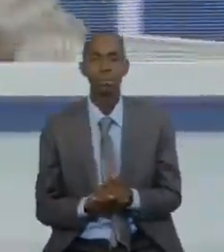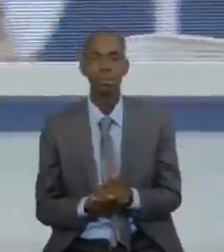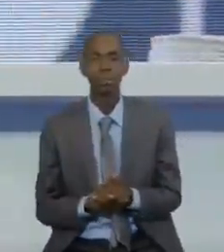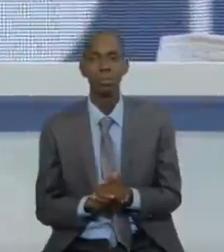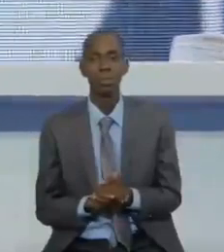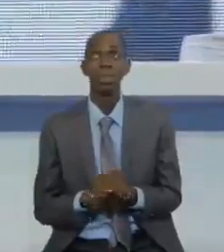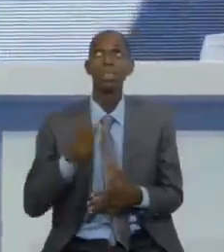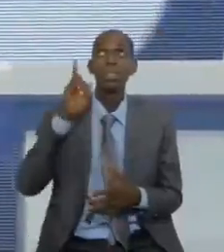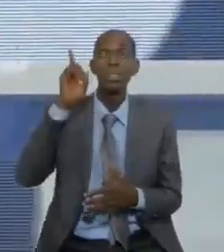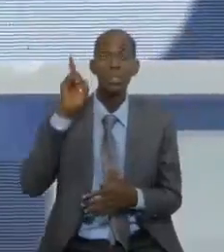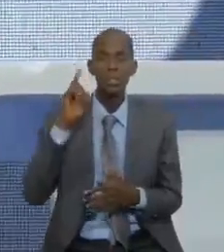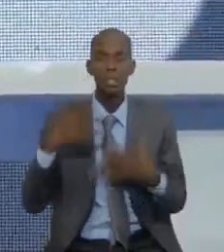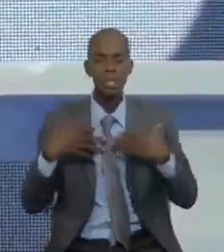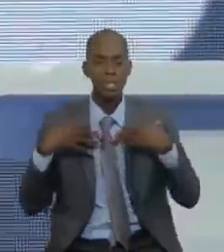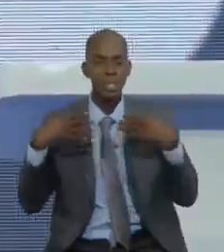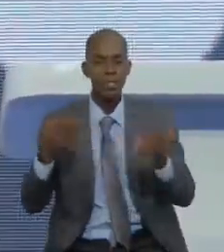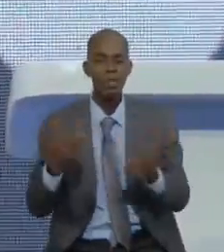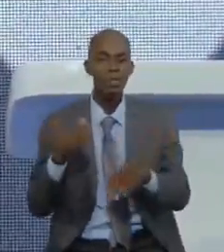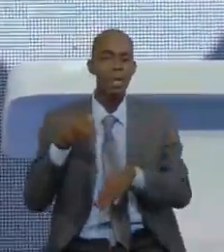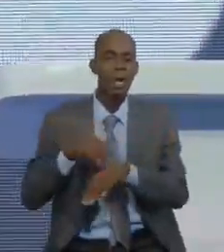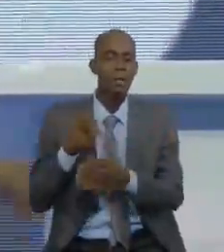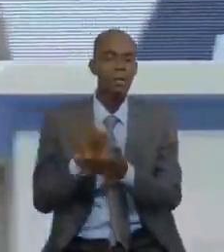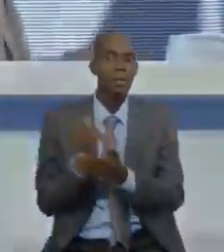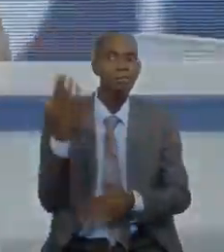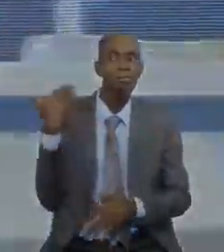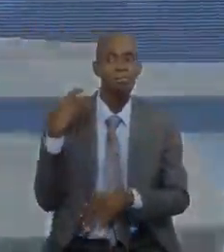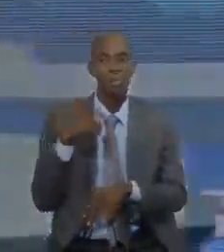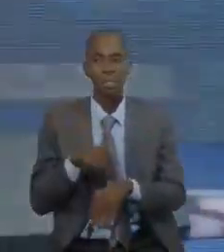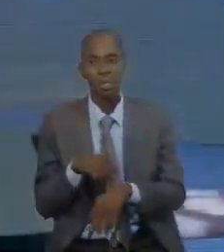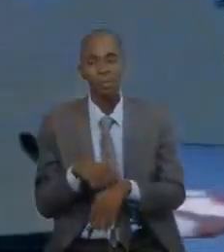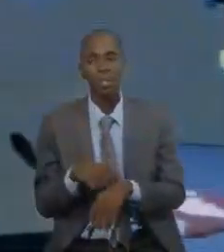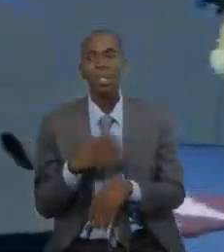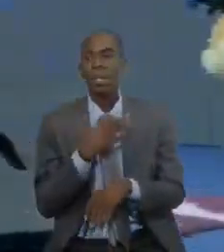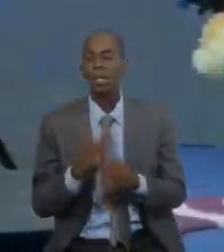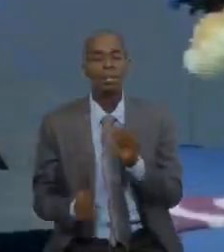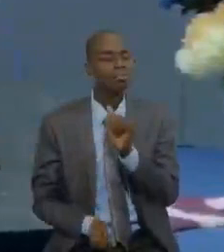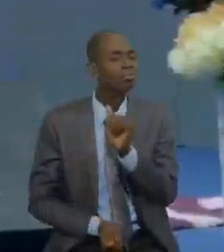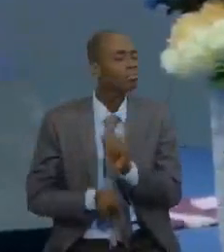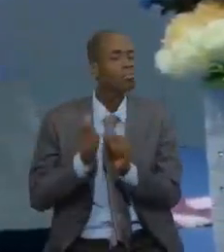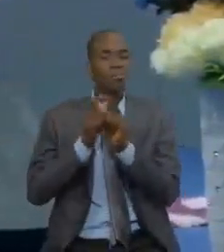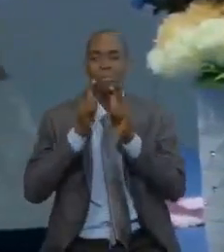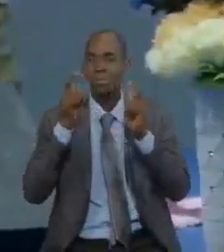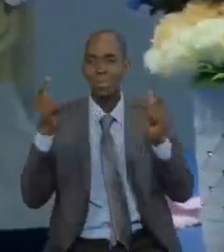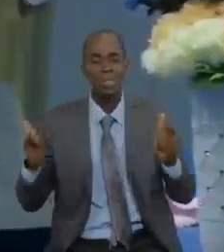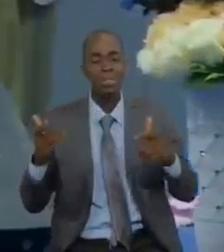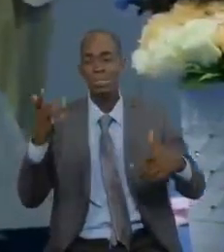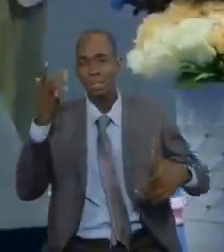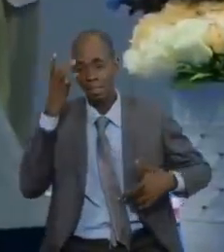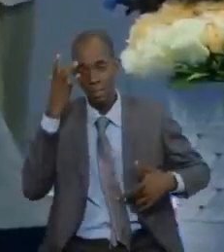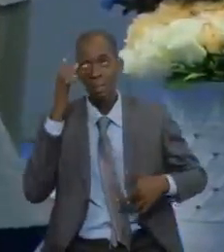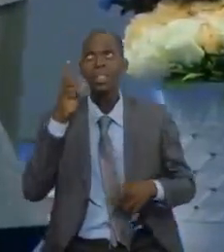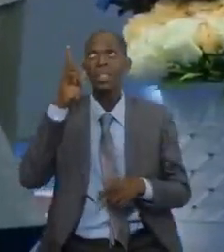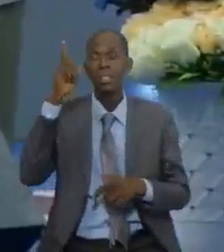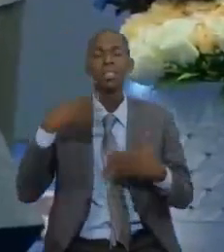he healed at that time. And the greatest of sicknesses and diseases, he